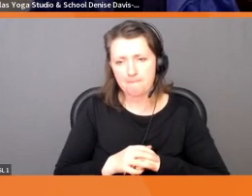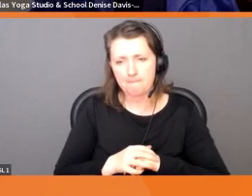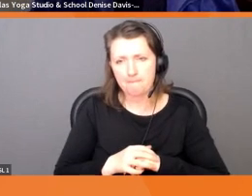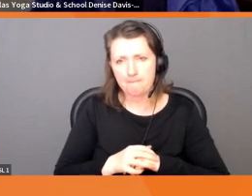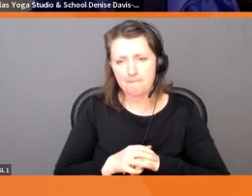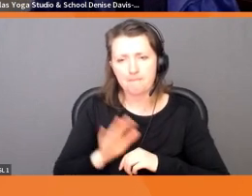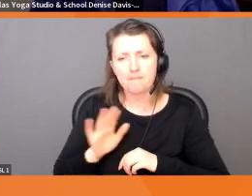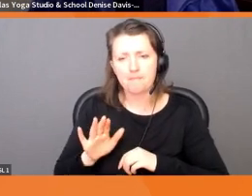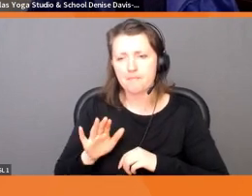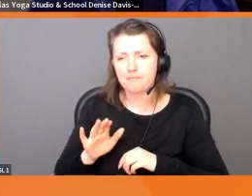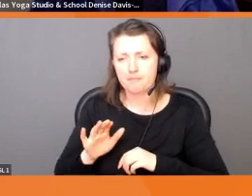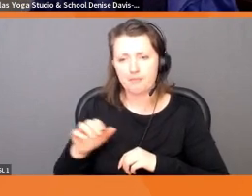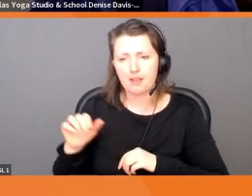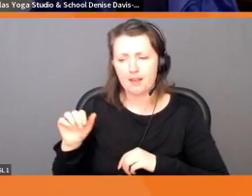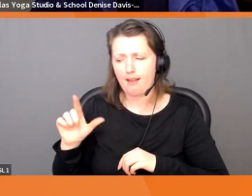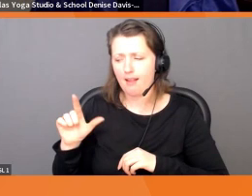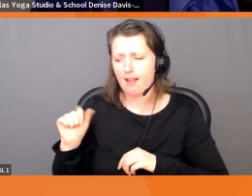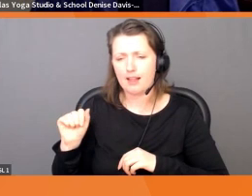So I'll play this for 1 minute.